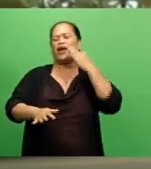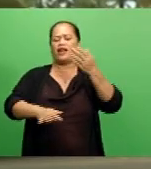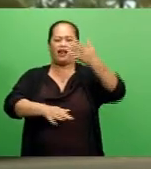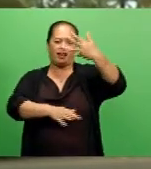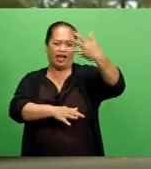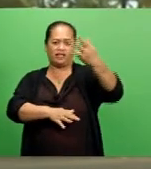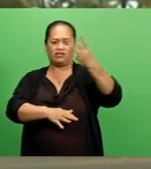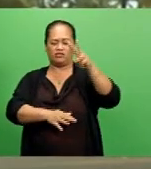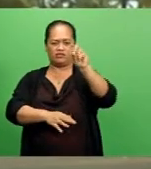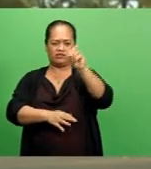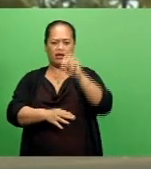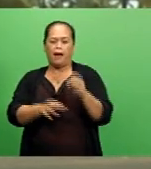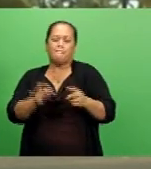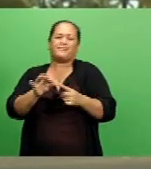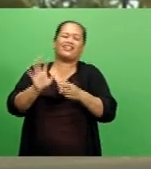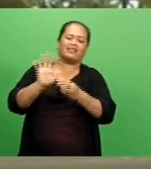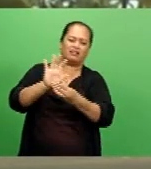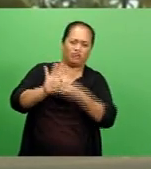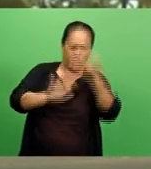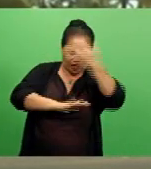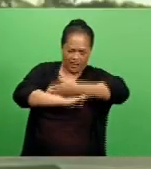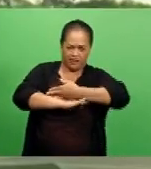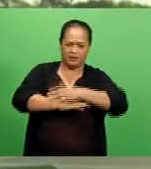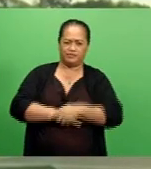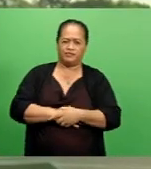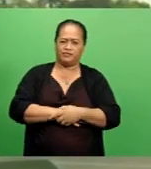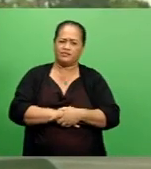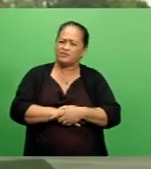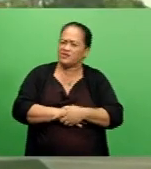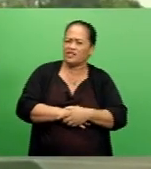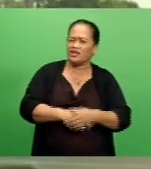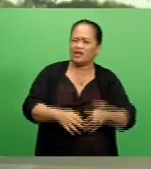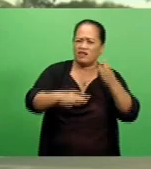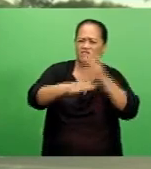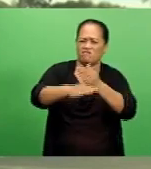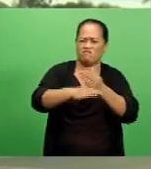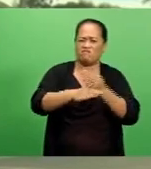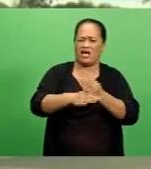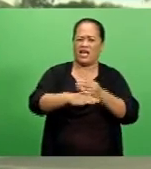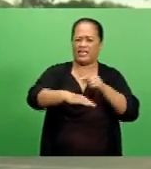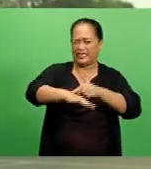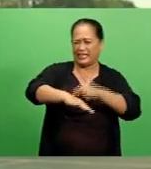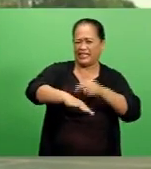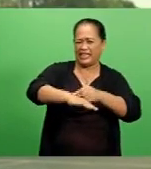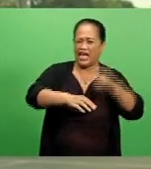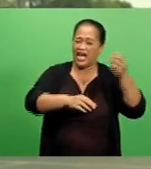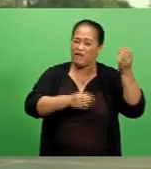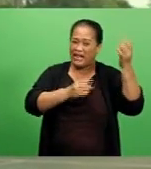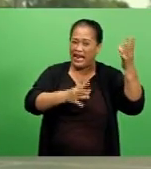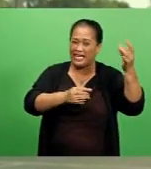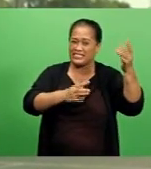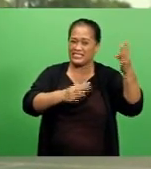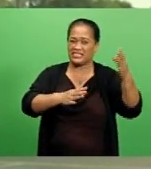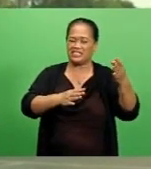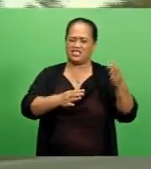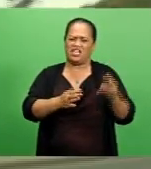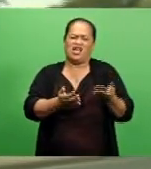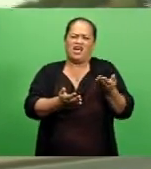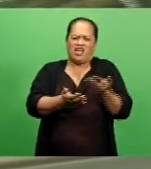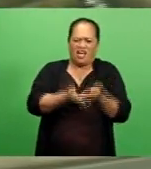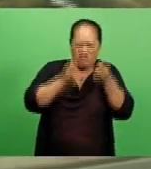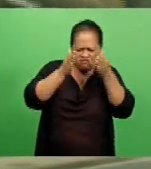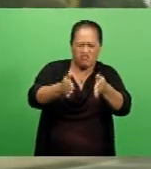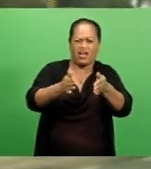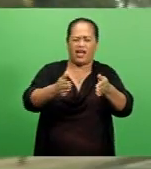equipped with a vehicle detector system which will optimize the timing of the lights based on the number of vehicles arriving at the